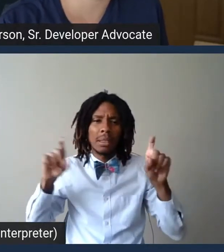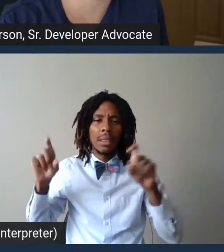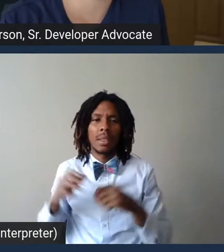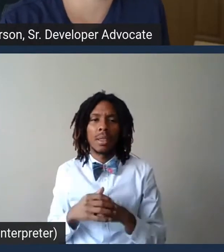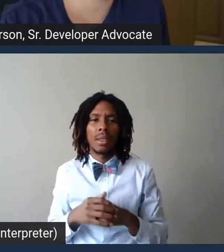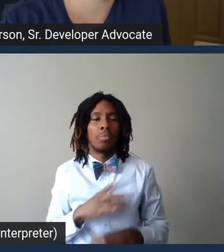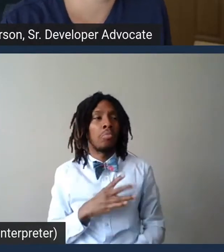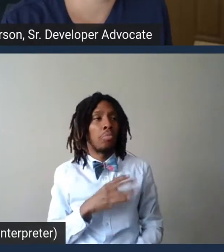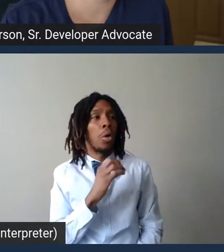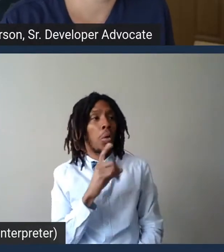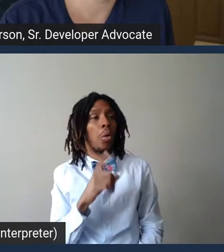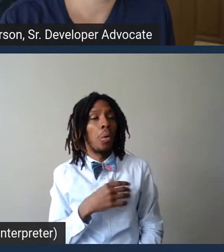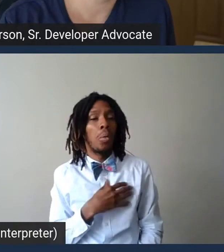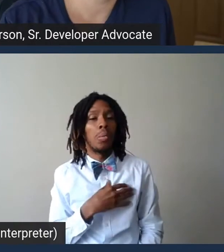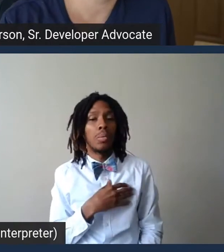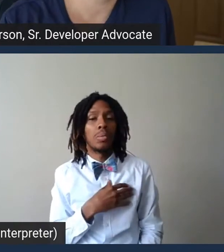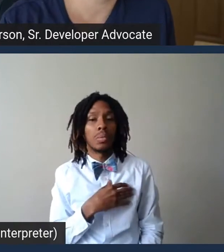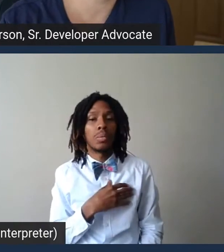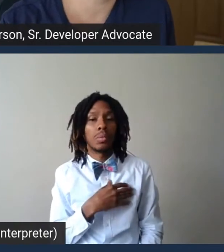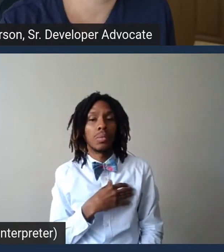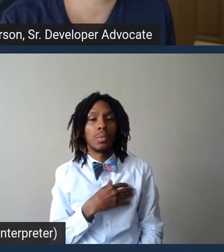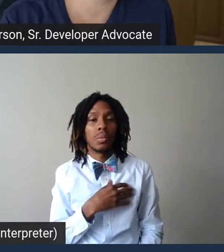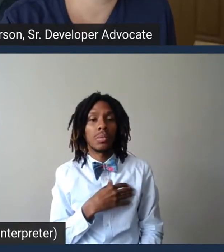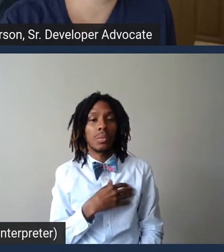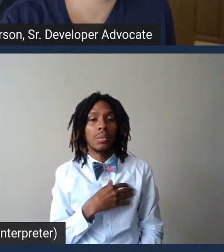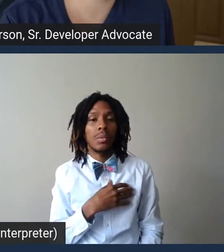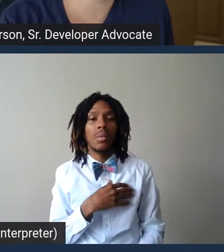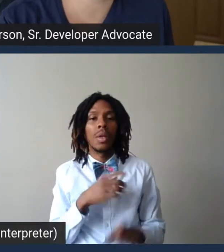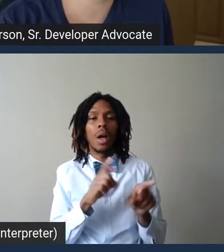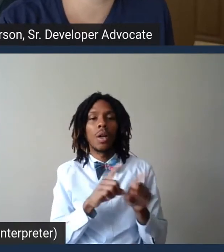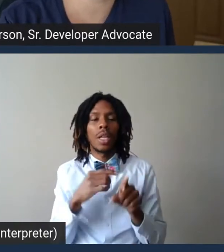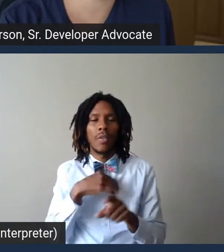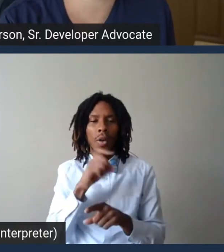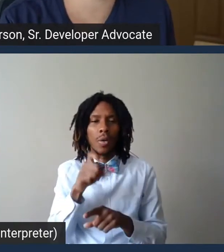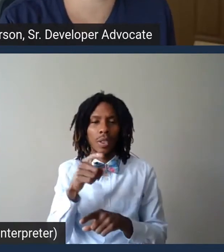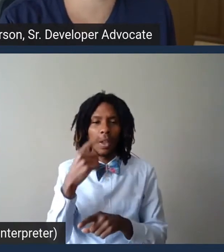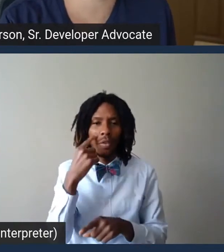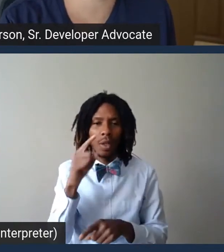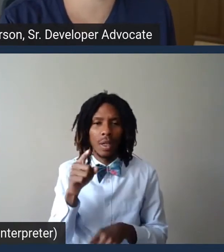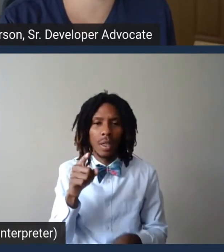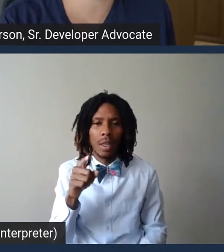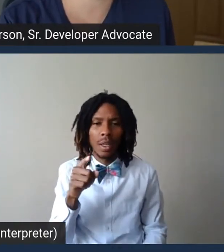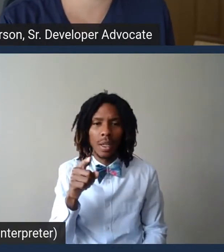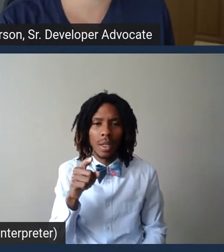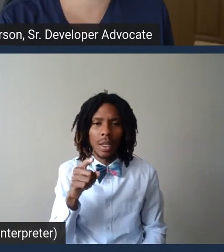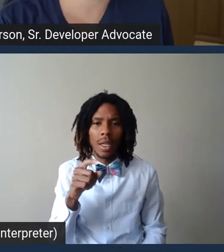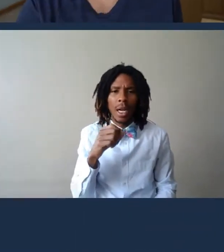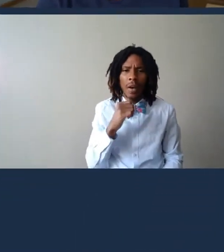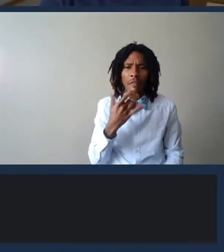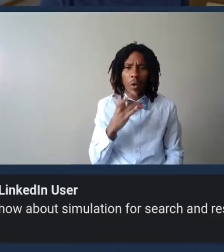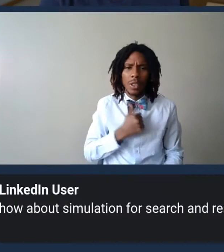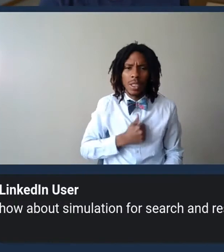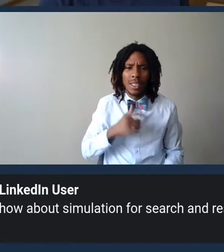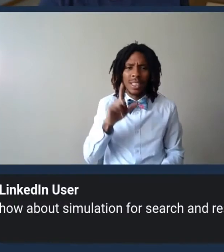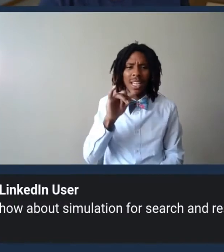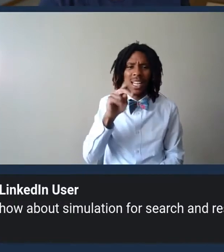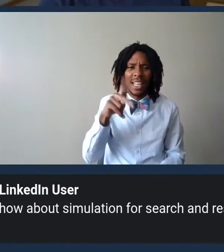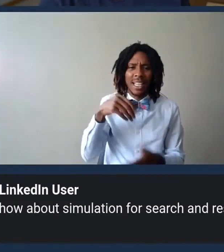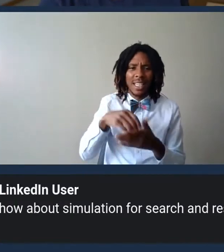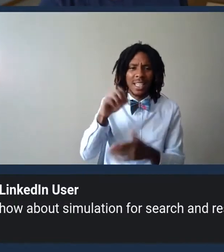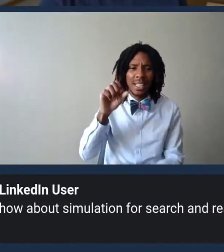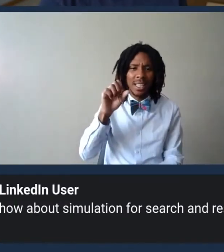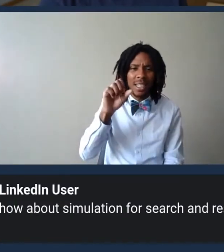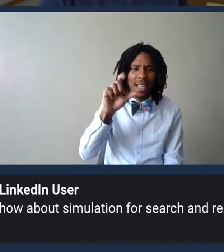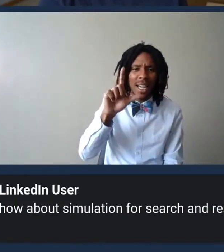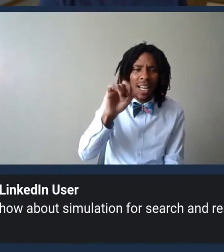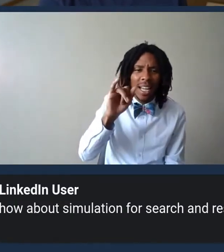Cool. And I mean, there's also a question here from, unfortunately, due to LinkedIn settings, from LinkedIn